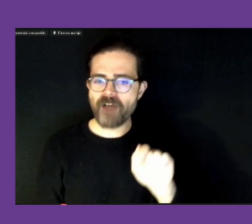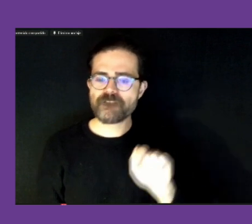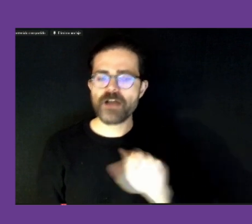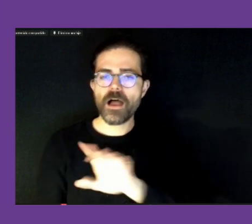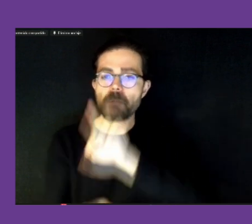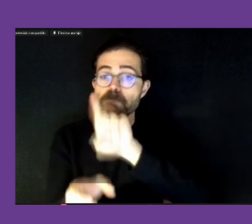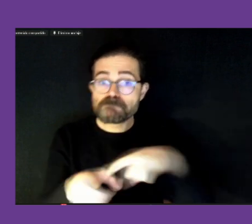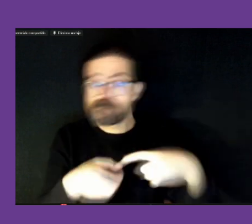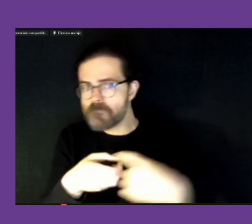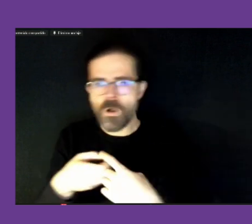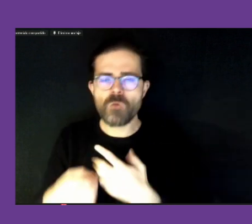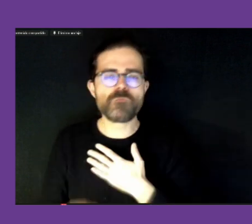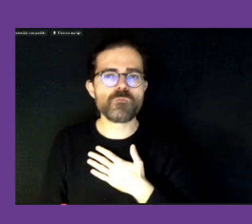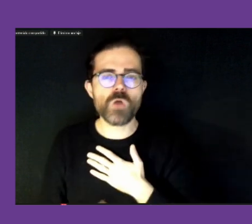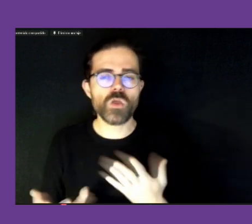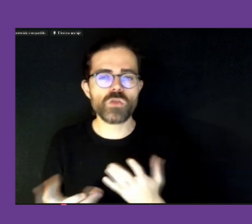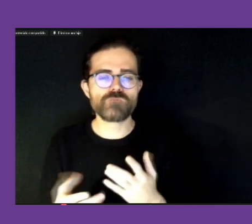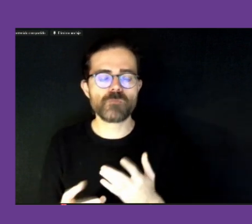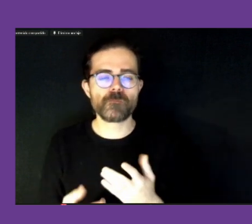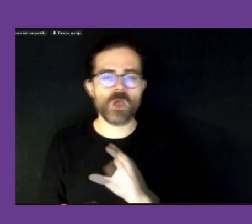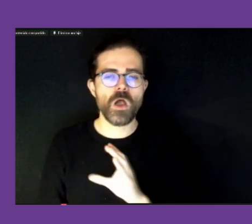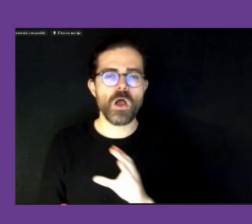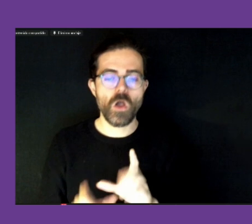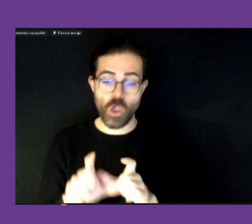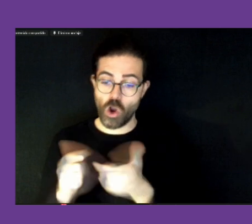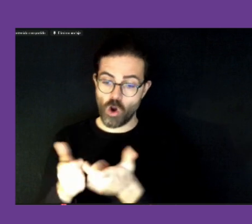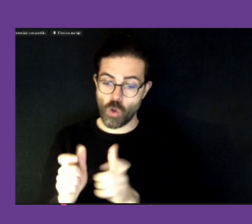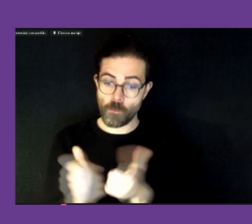is basically thanks to